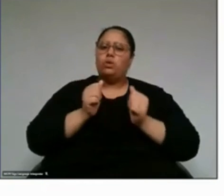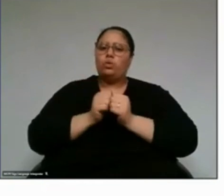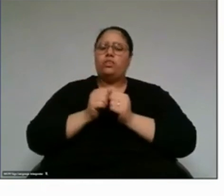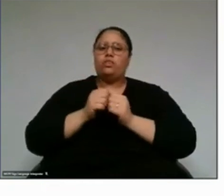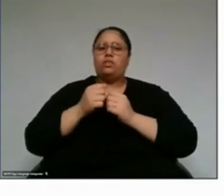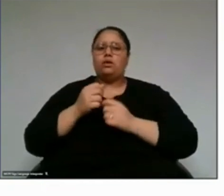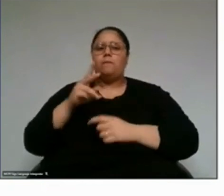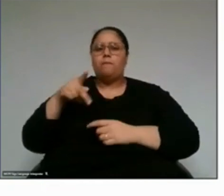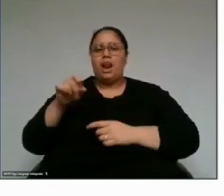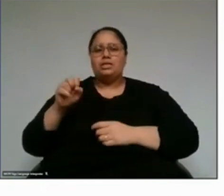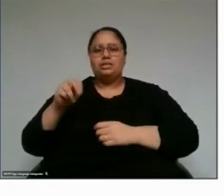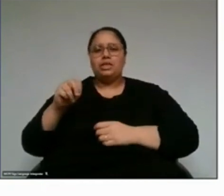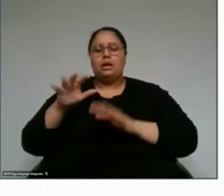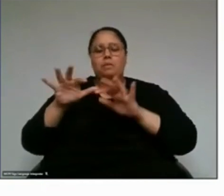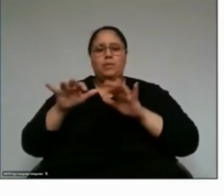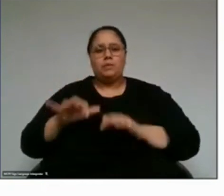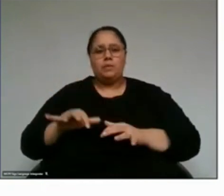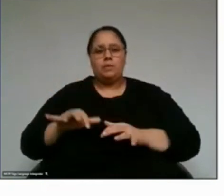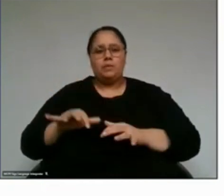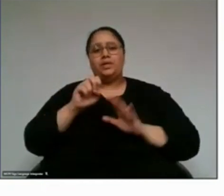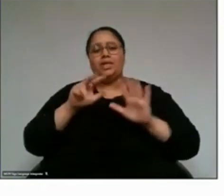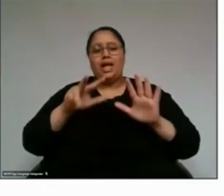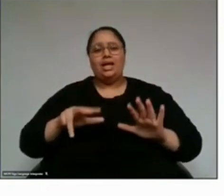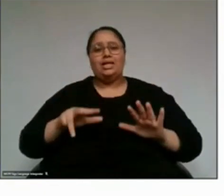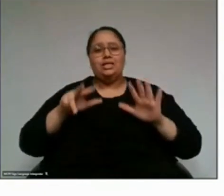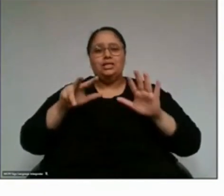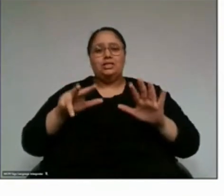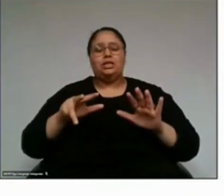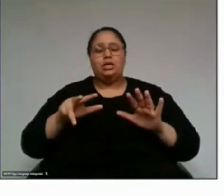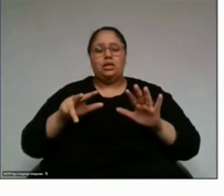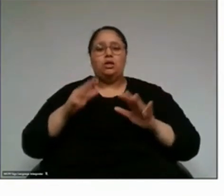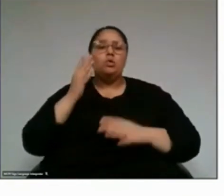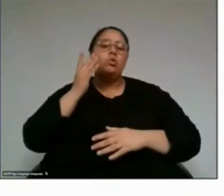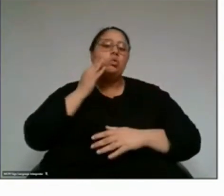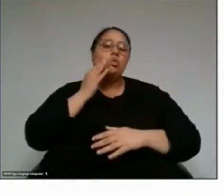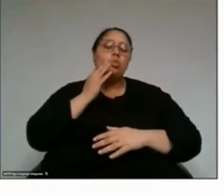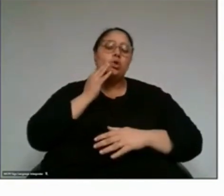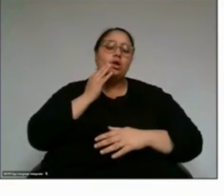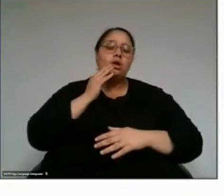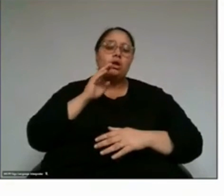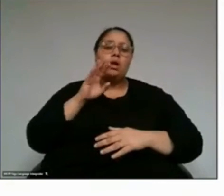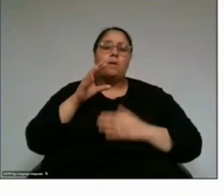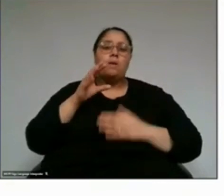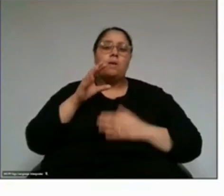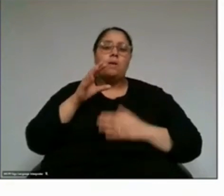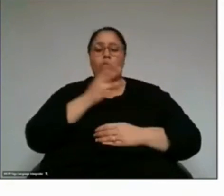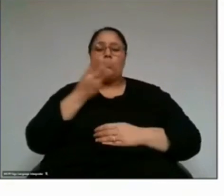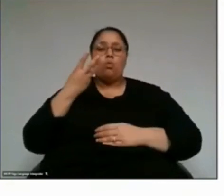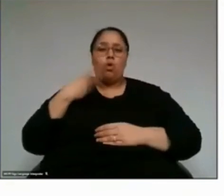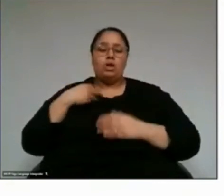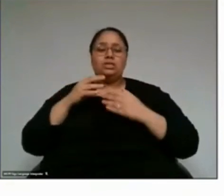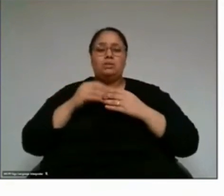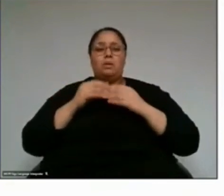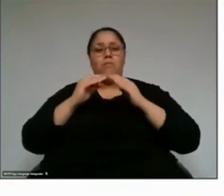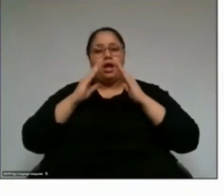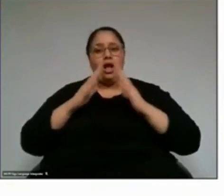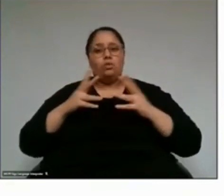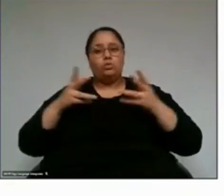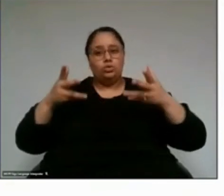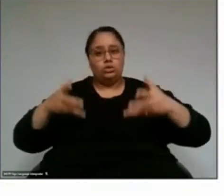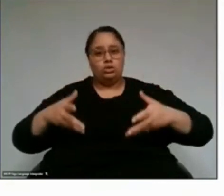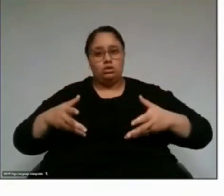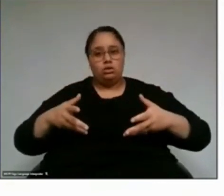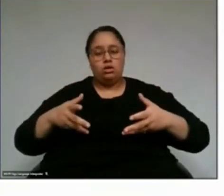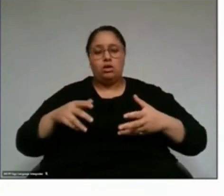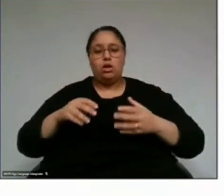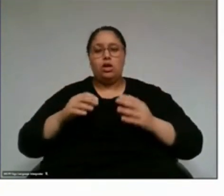of the Palestinian people. In 2018, when Member Christians was a member of this House, a